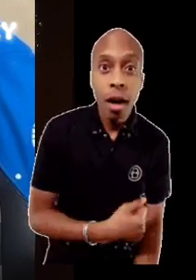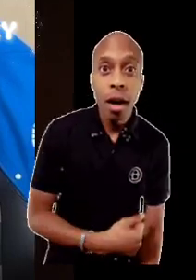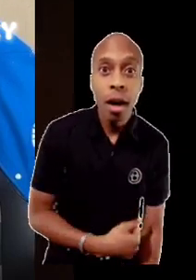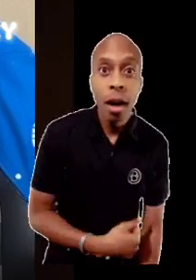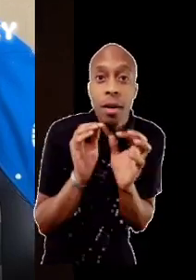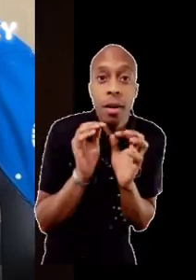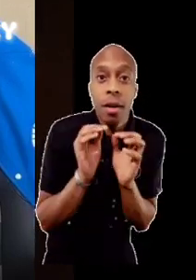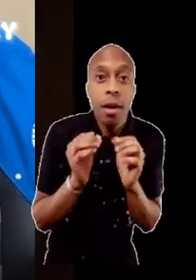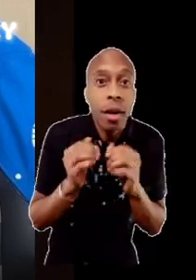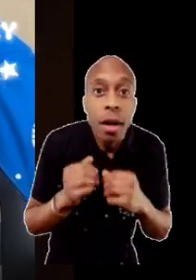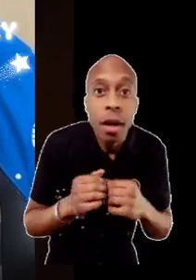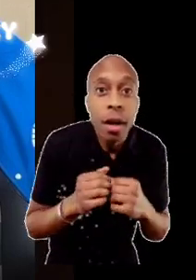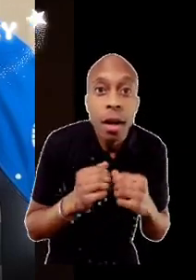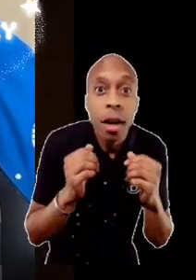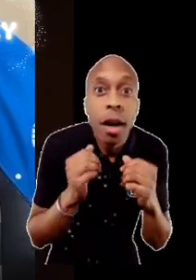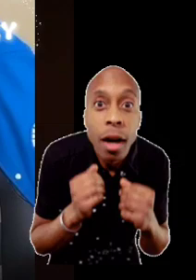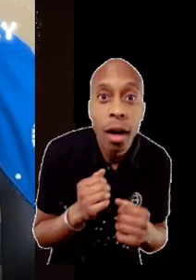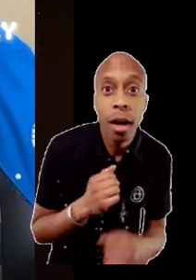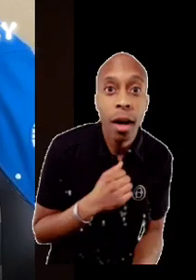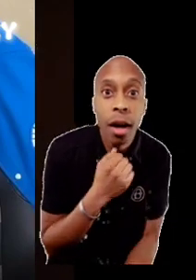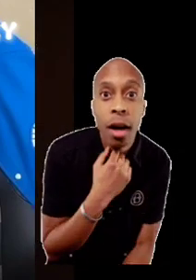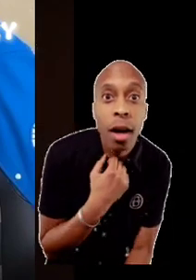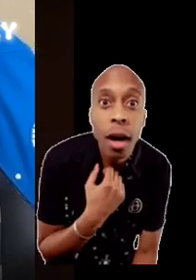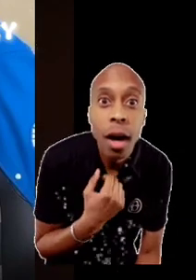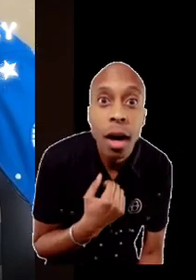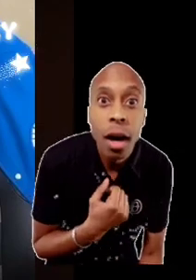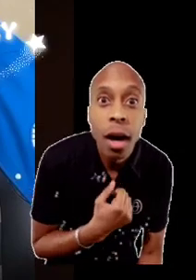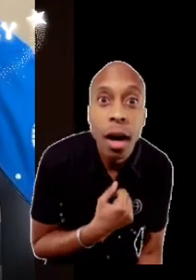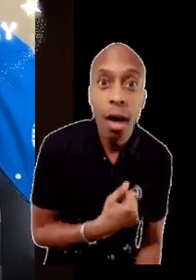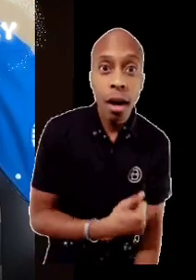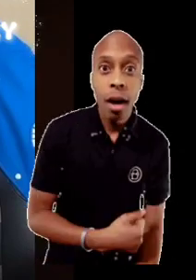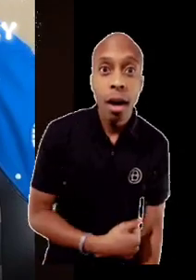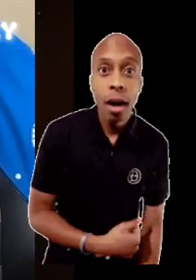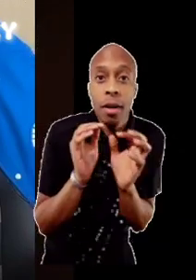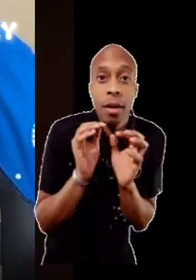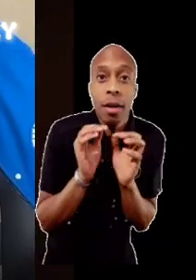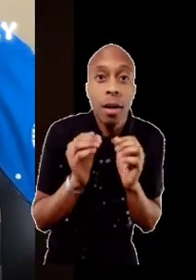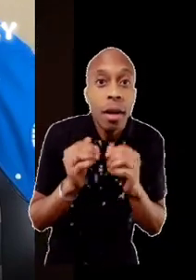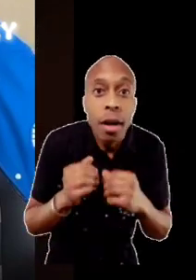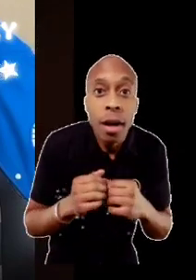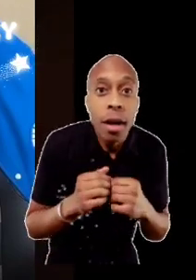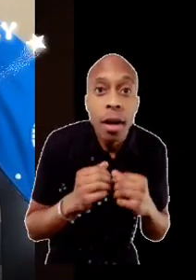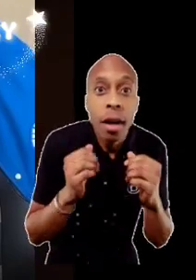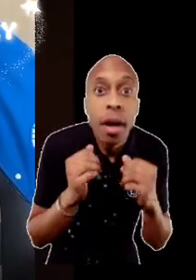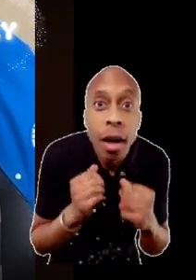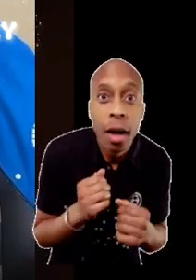I am an encourager. My black people.